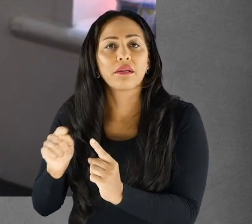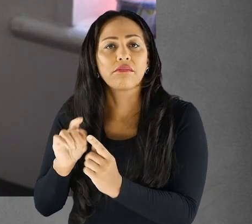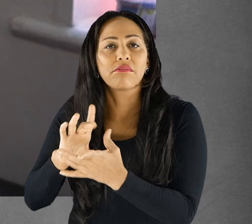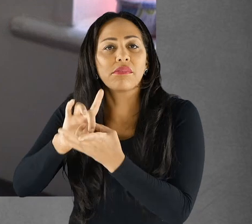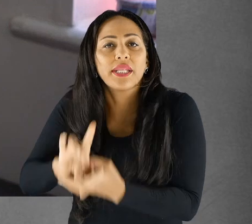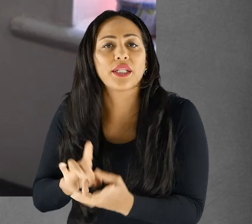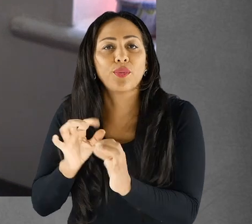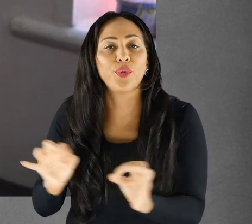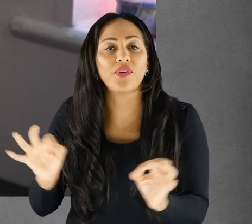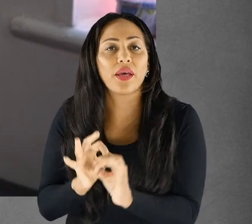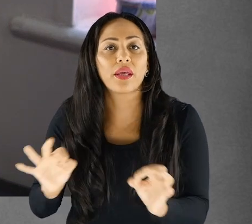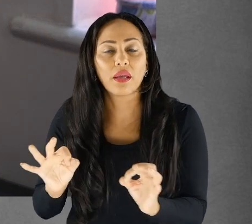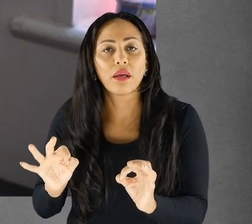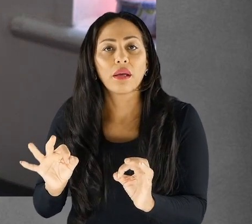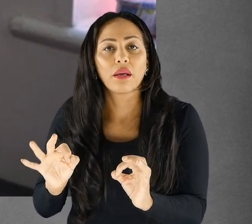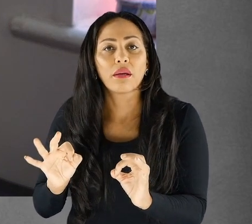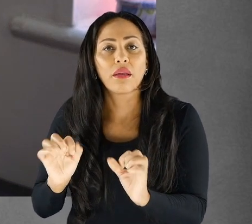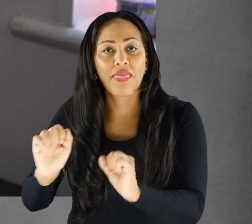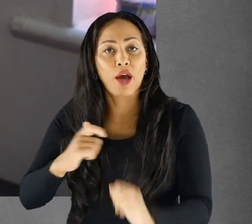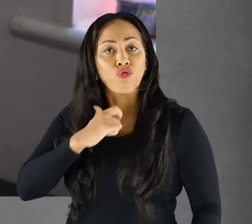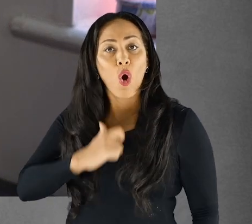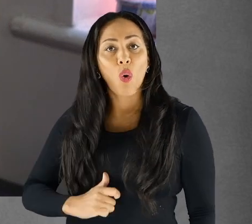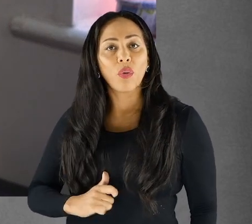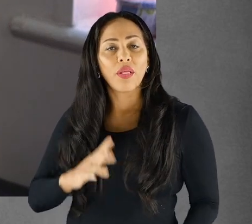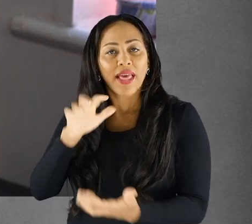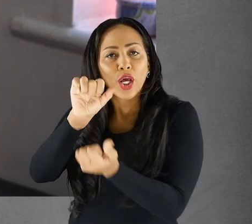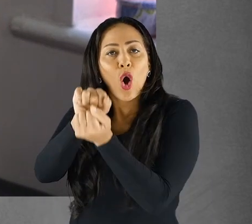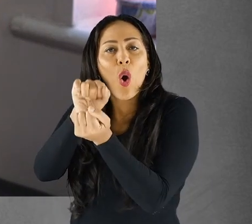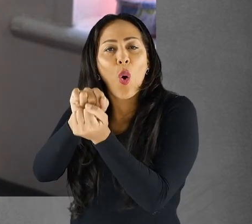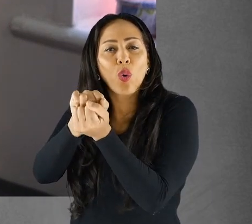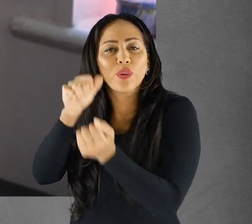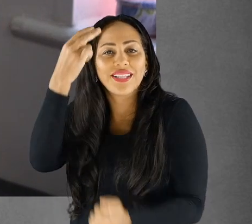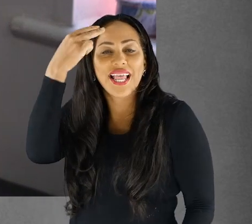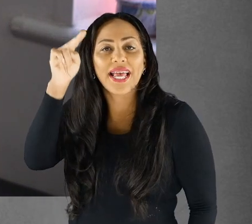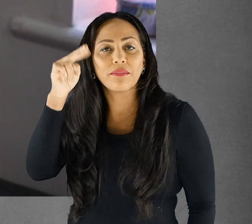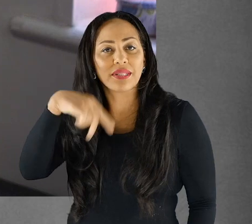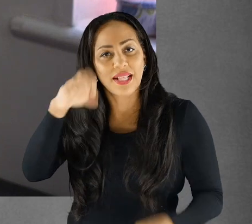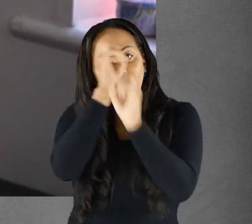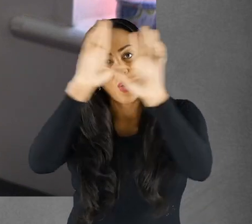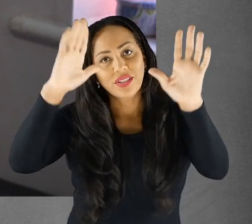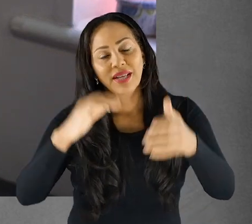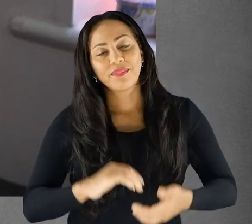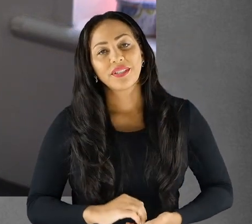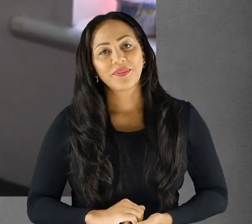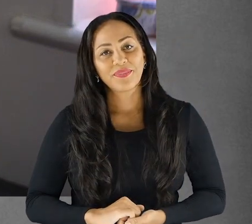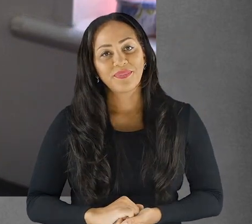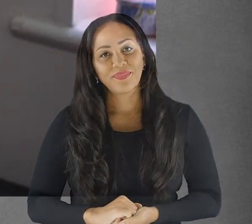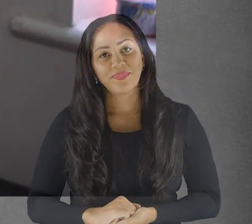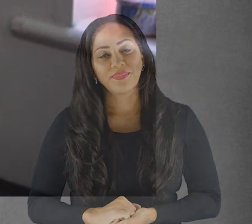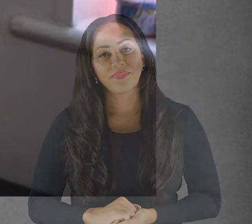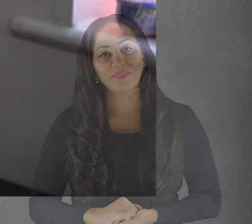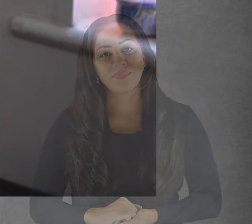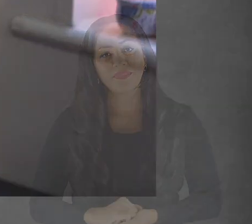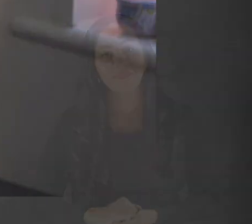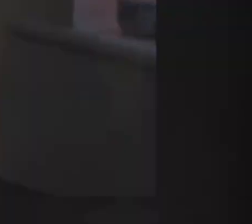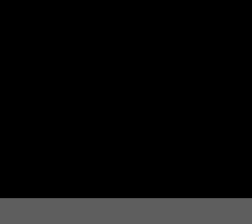holding the names, and with these events that music and, the job of music and musicians, they can hold the names. So that's where